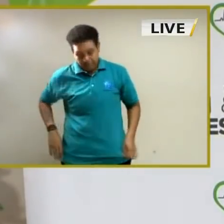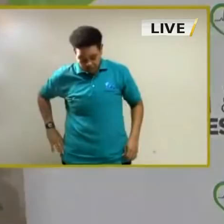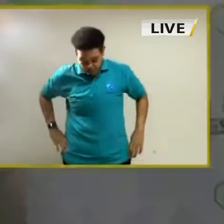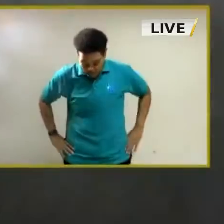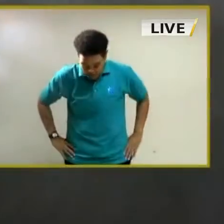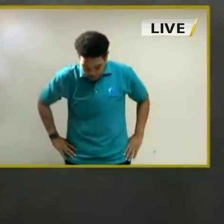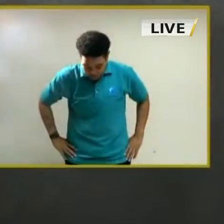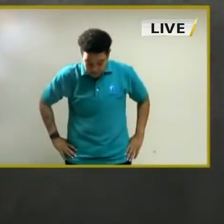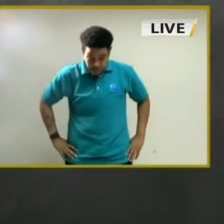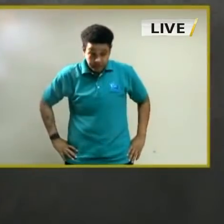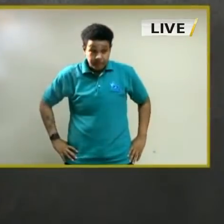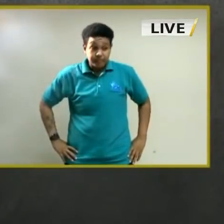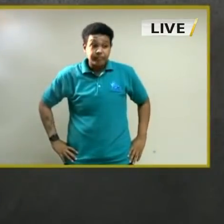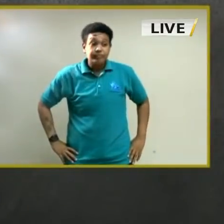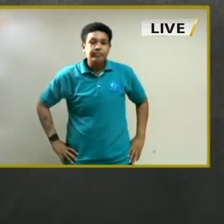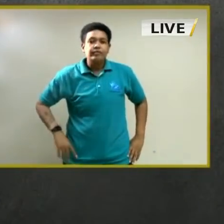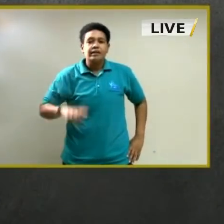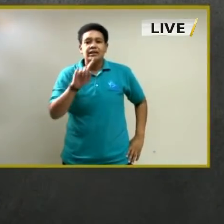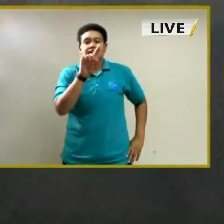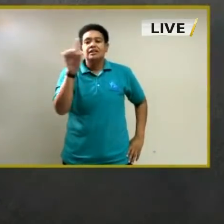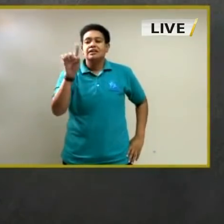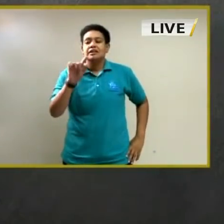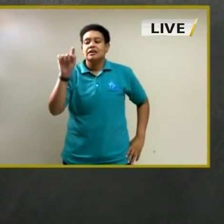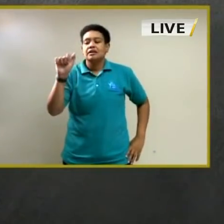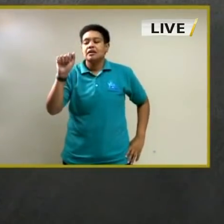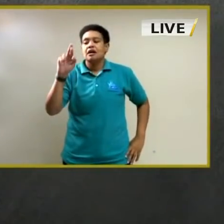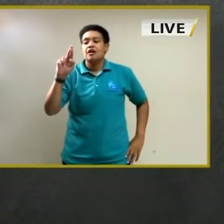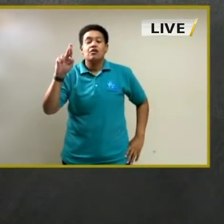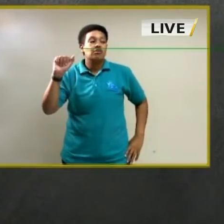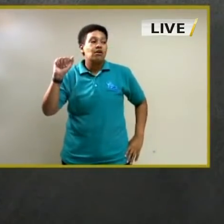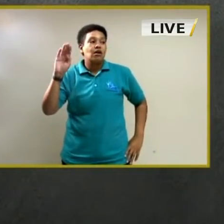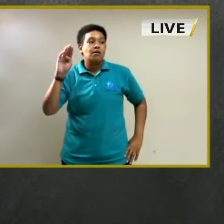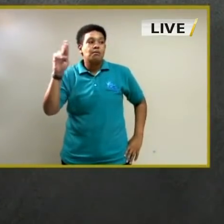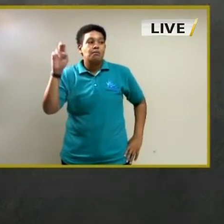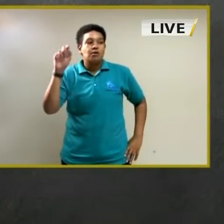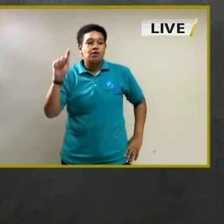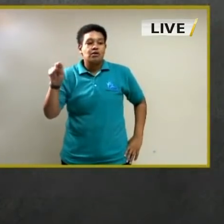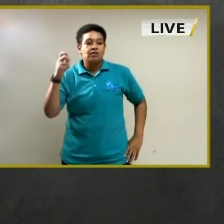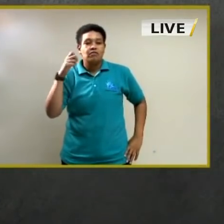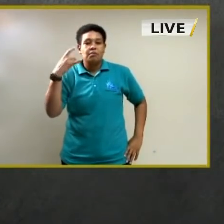very much. We have Zara Burton from 18 Degrees North.